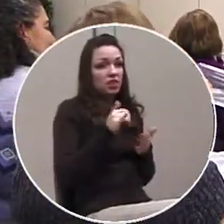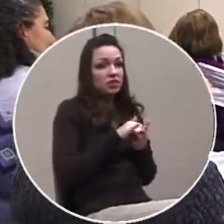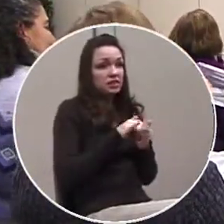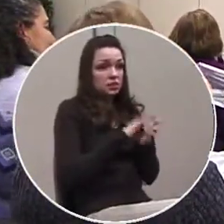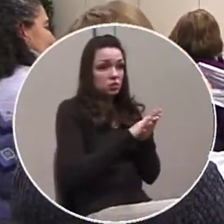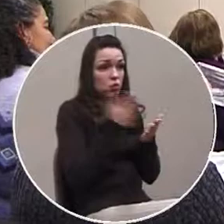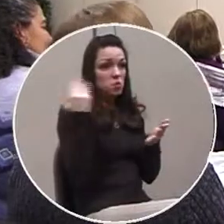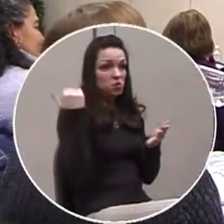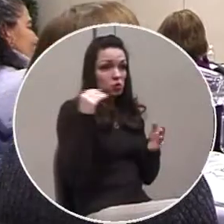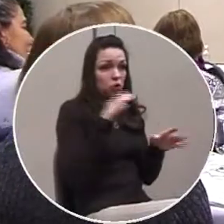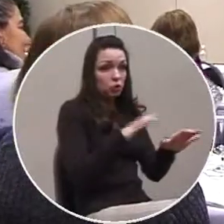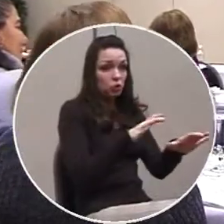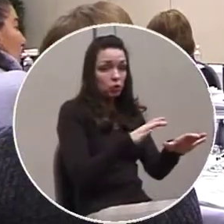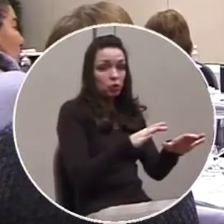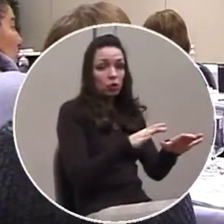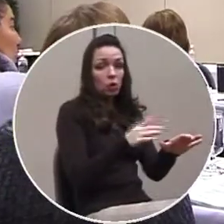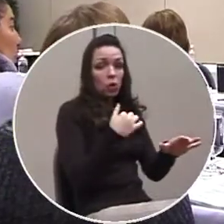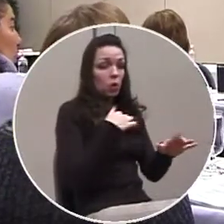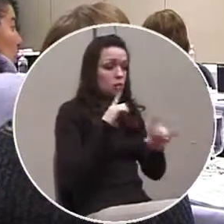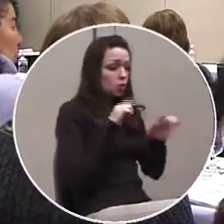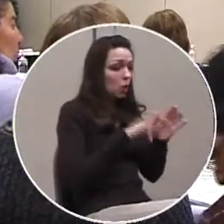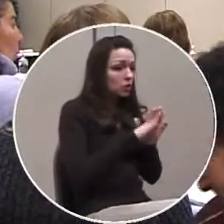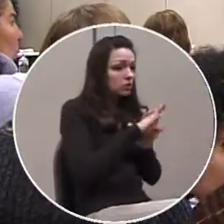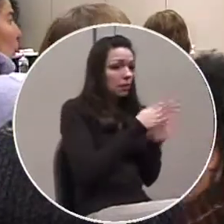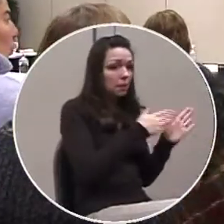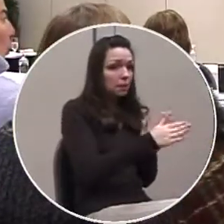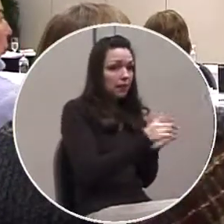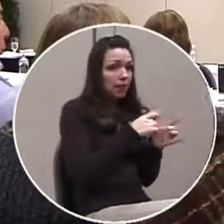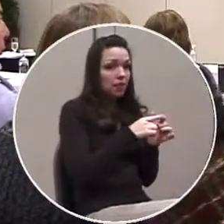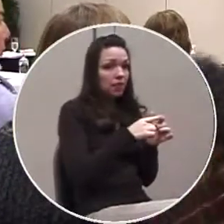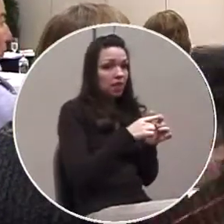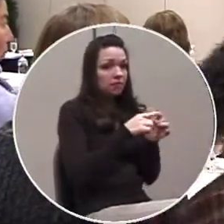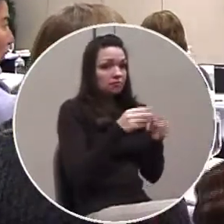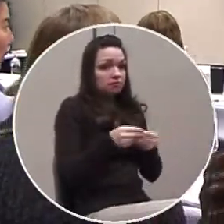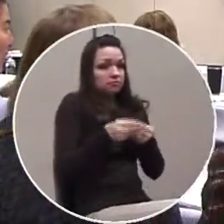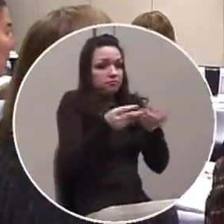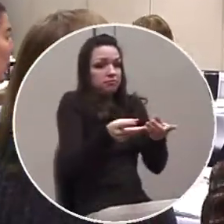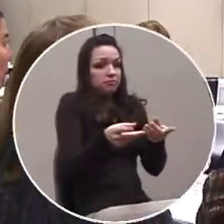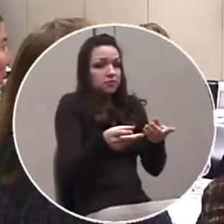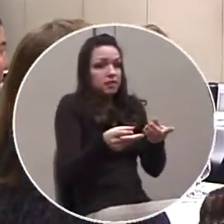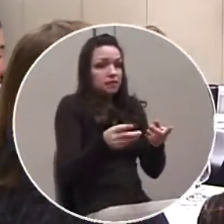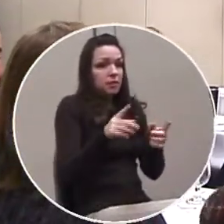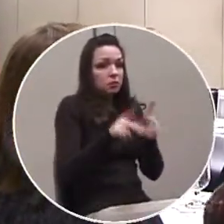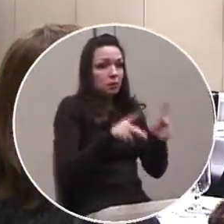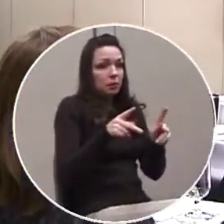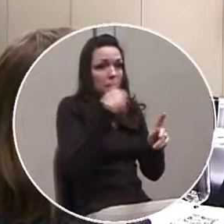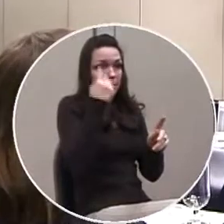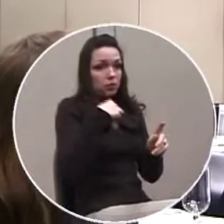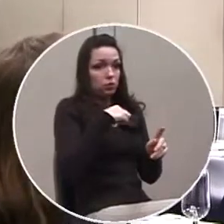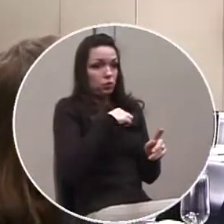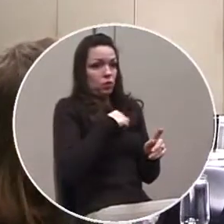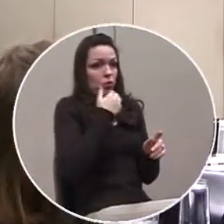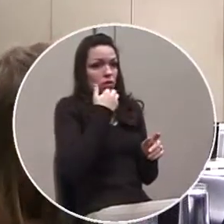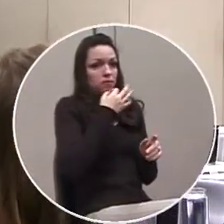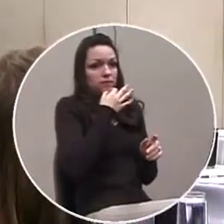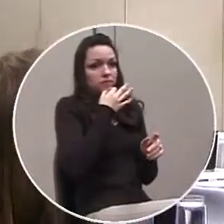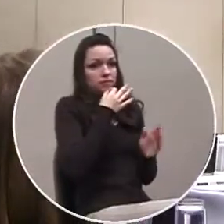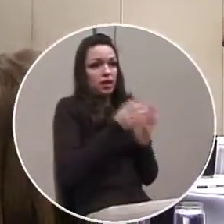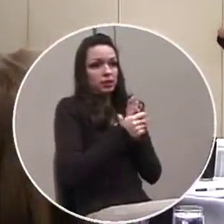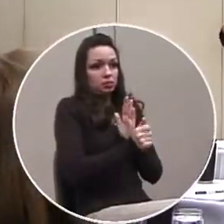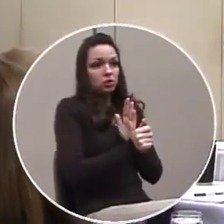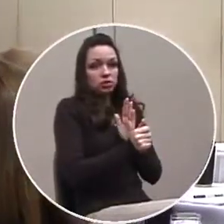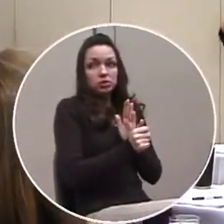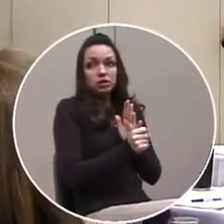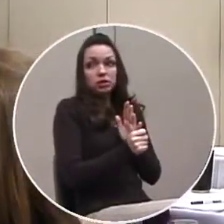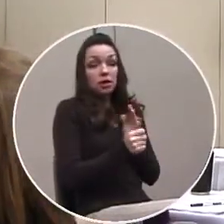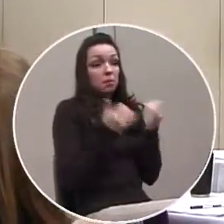do, right? We would go in, we would develop plans, and then we would sort of deliver them to people because we were the experts. And what we know now is that we